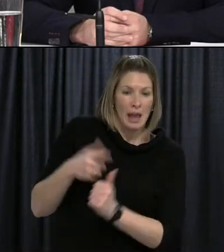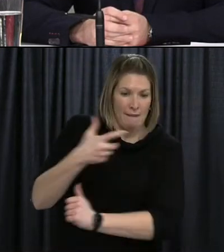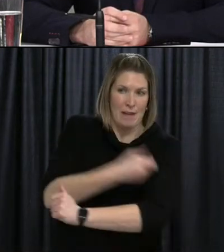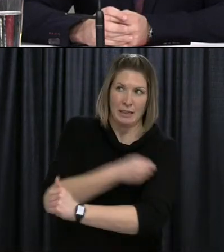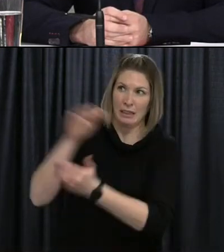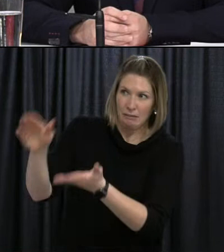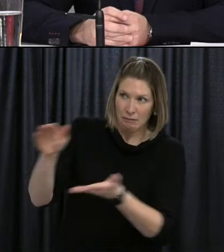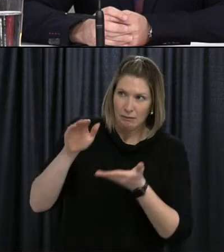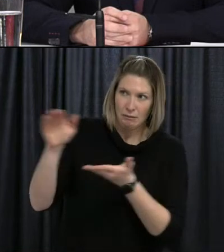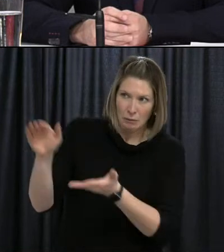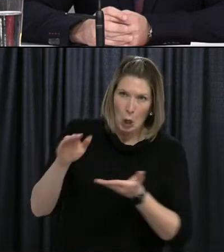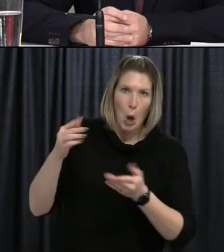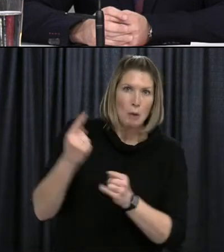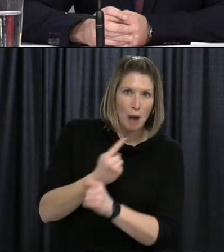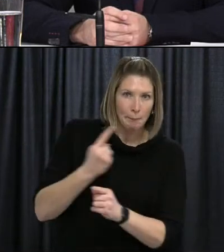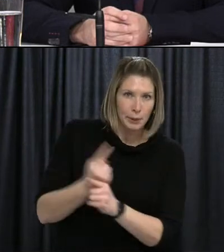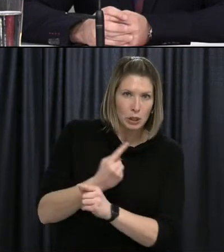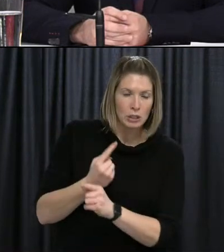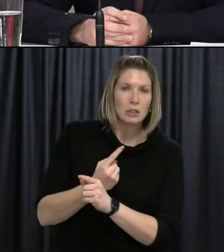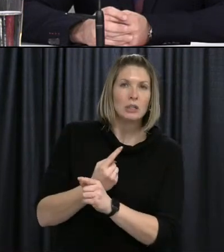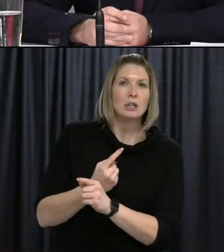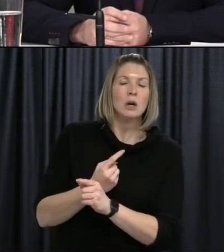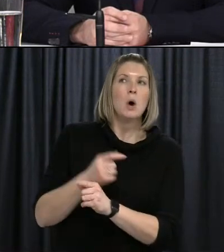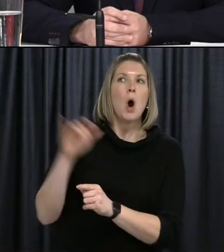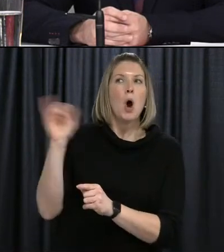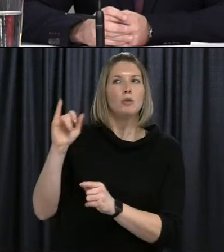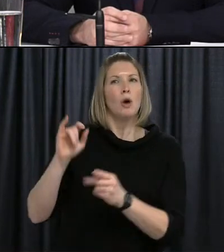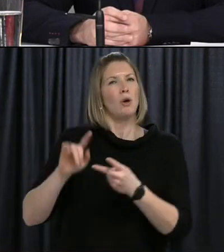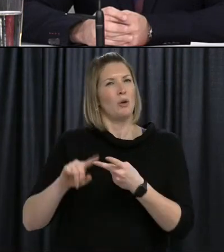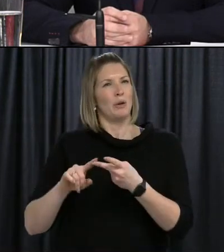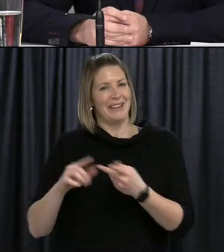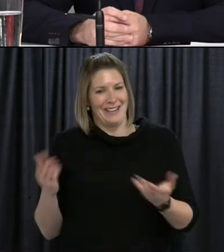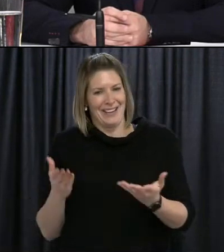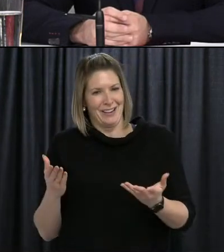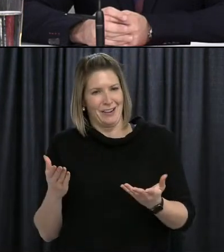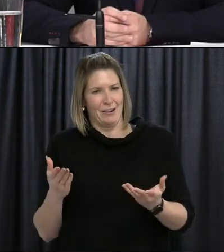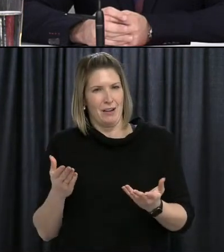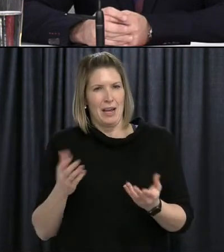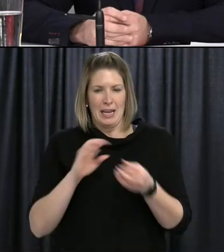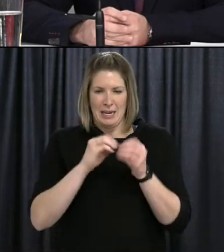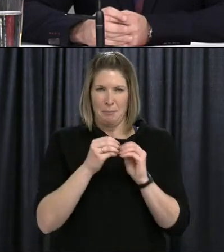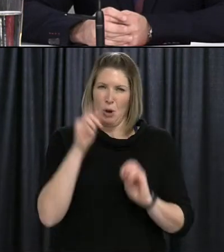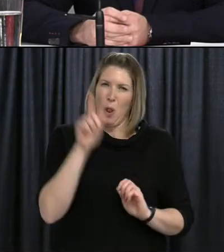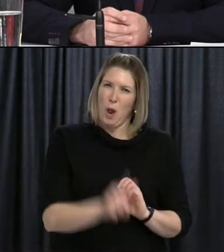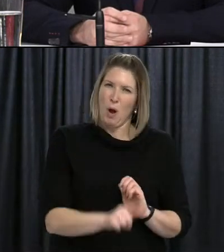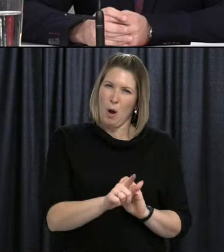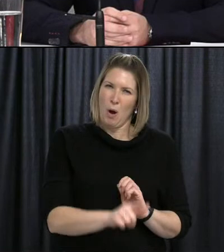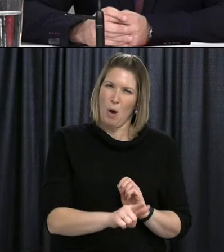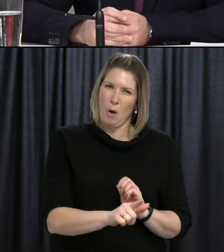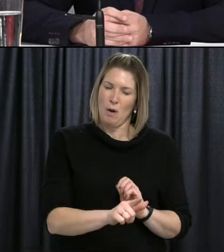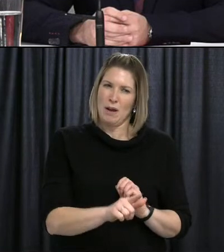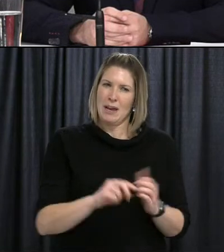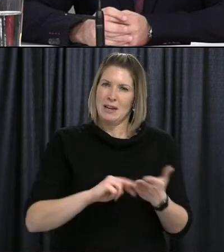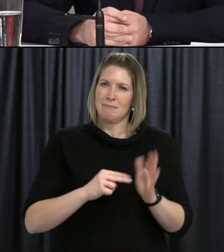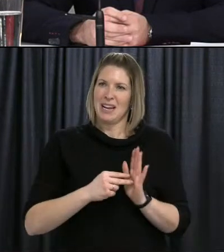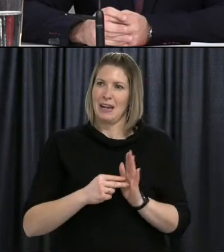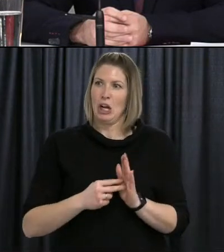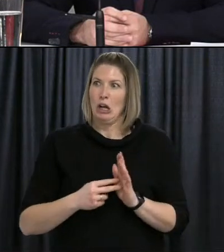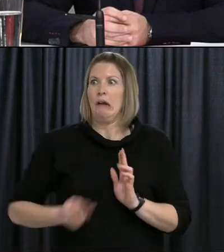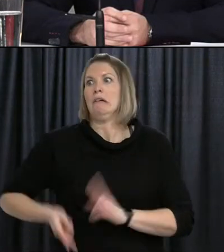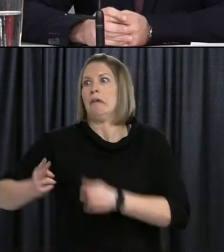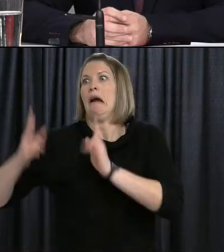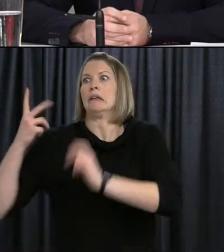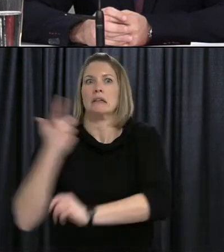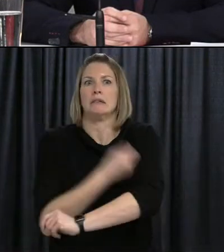it possible that we're victims of our own success in a way here? I mean, our numbers are so low that it does seem that the urgency is to get the vaccine to places who